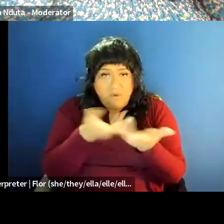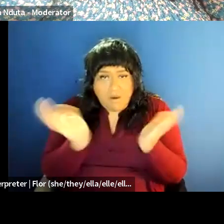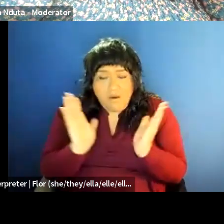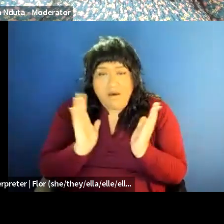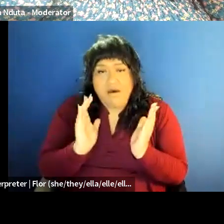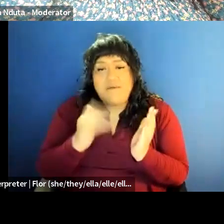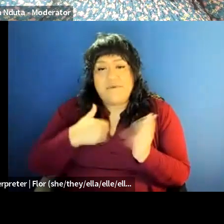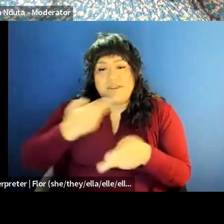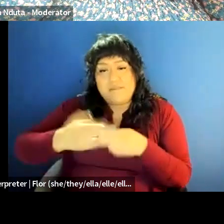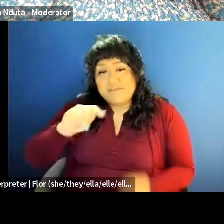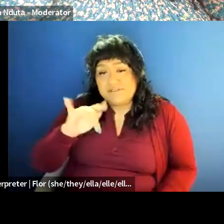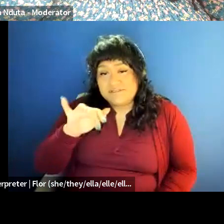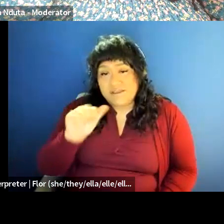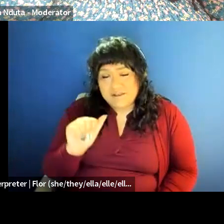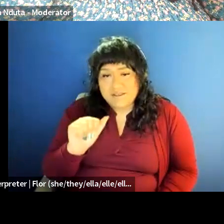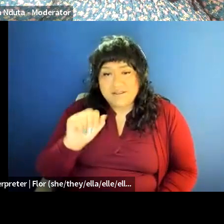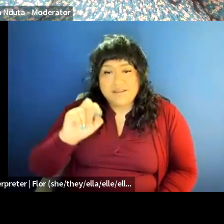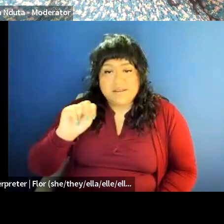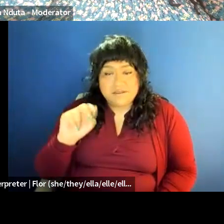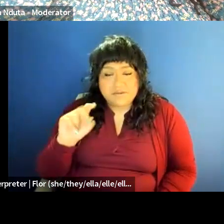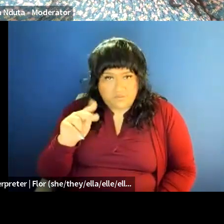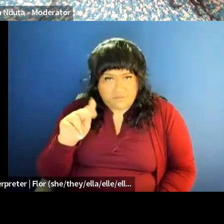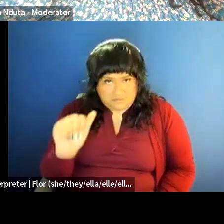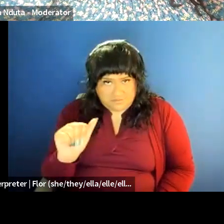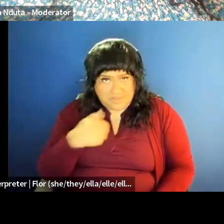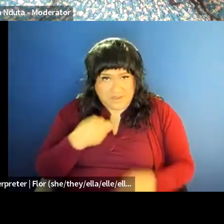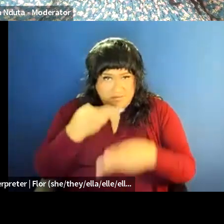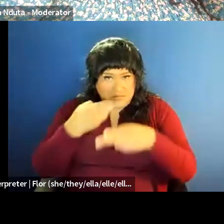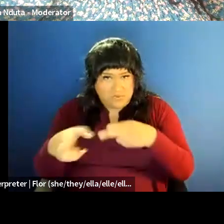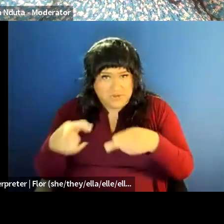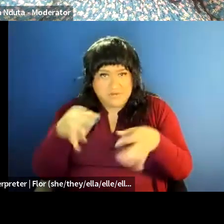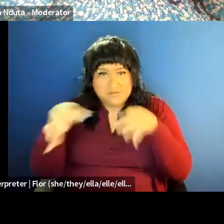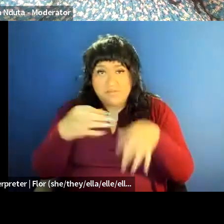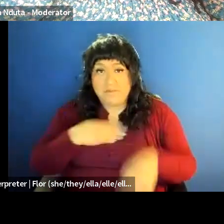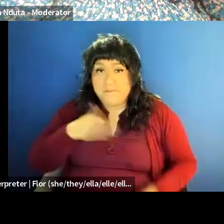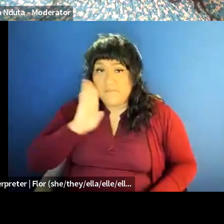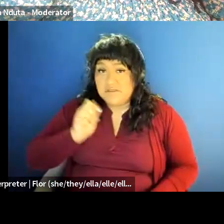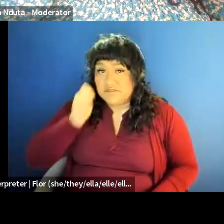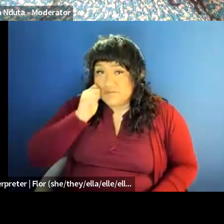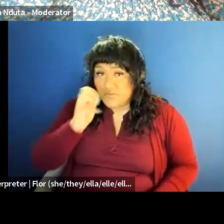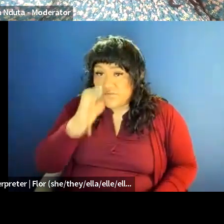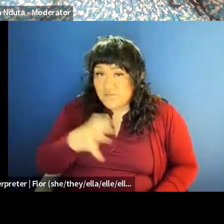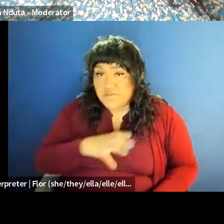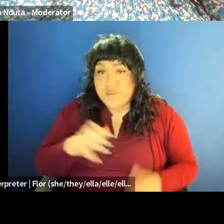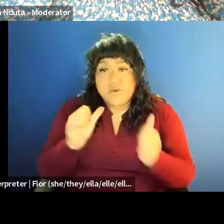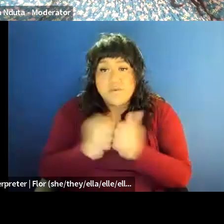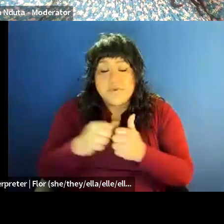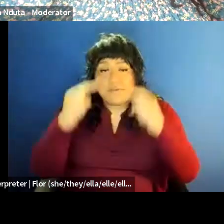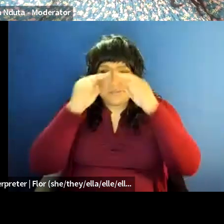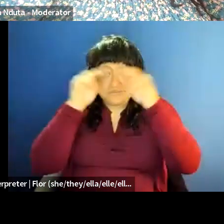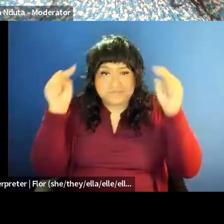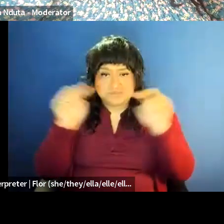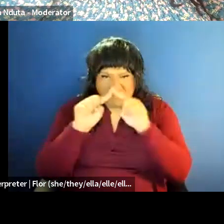I'll give a quick brief visual description. I'm a brown-skinned woman with rectangular black eyeglasses